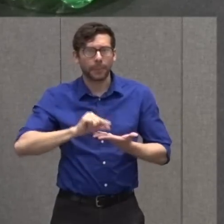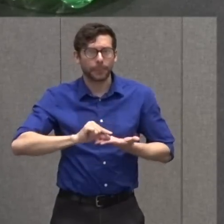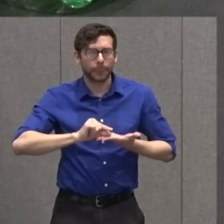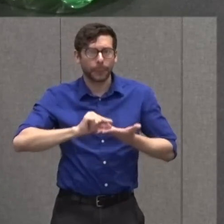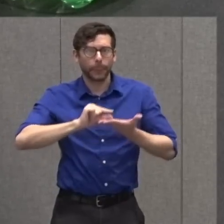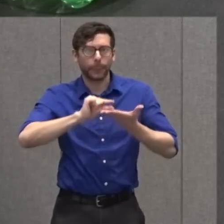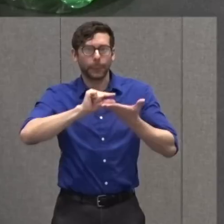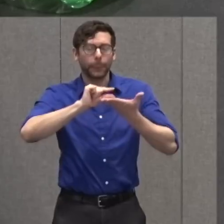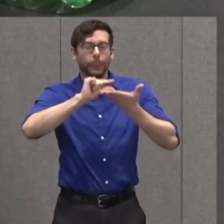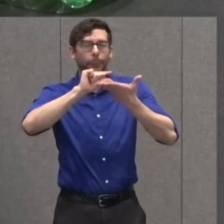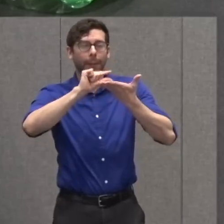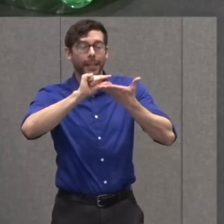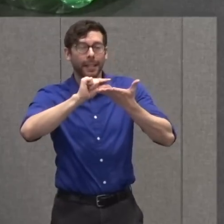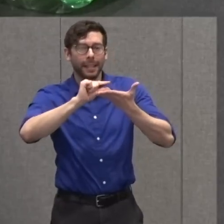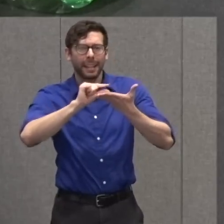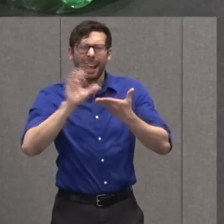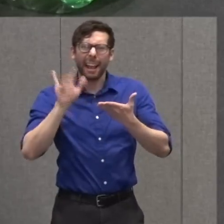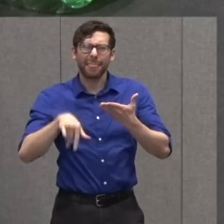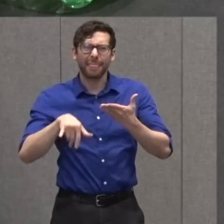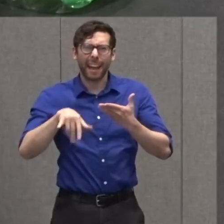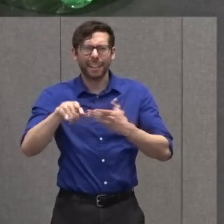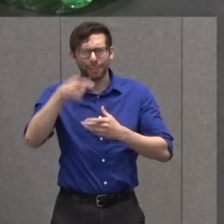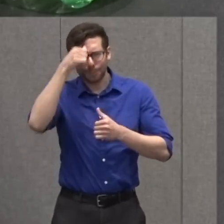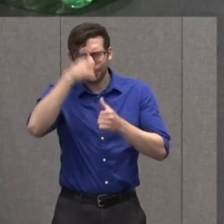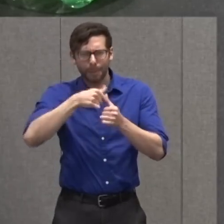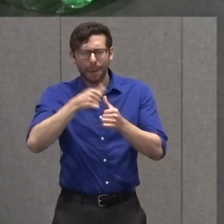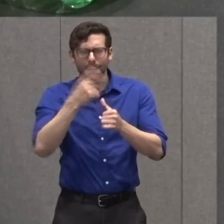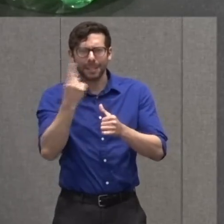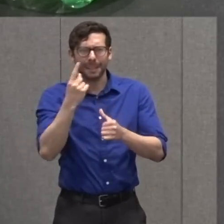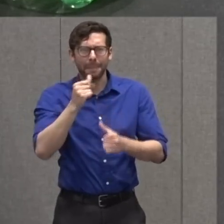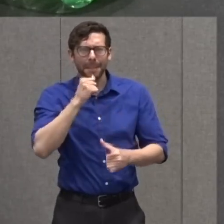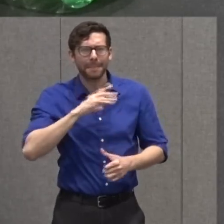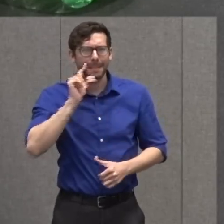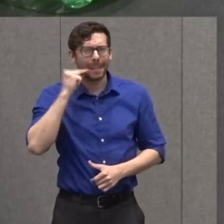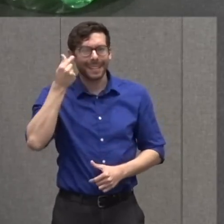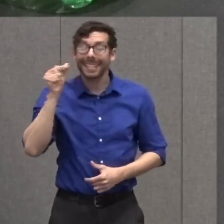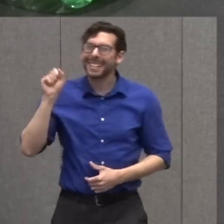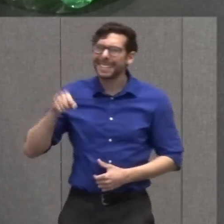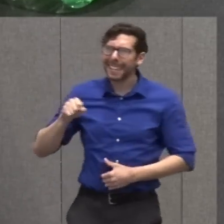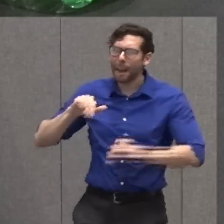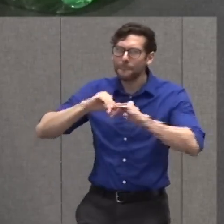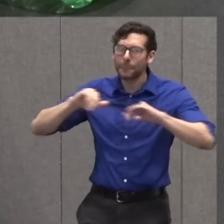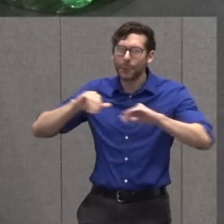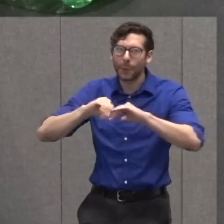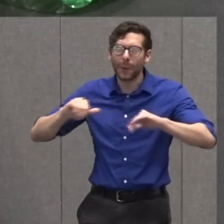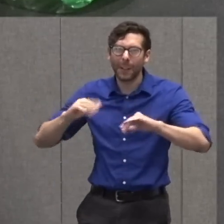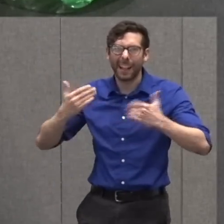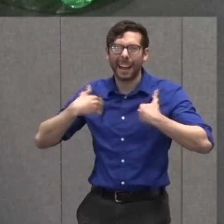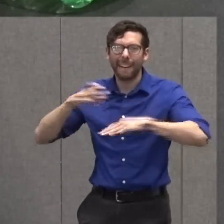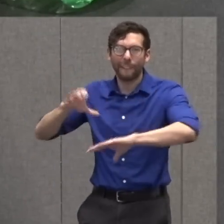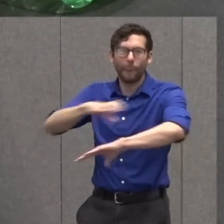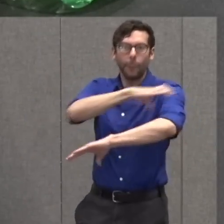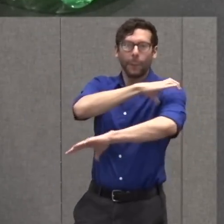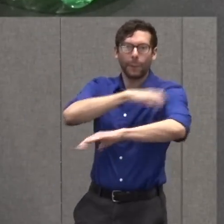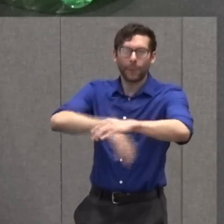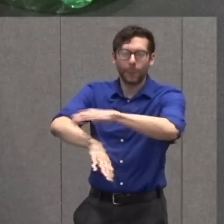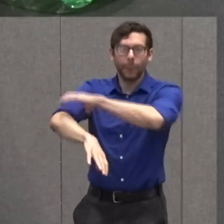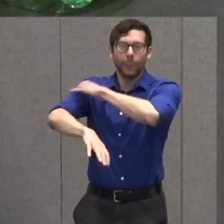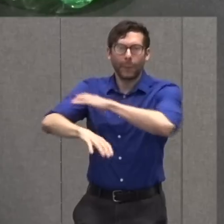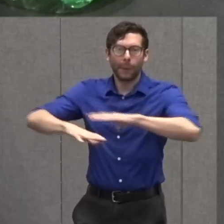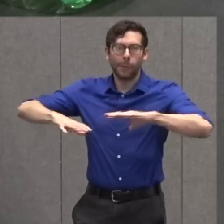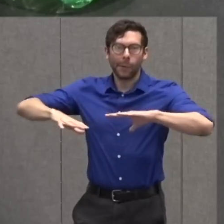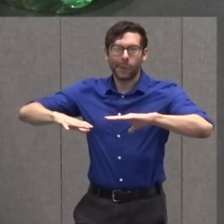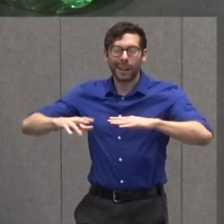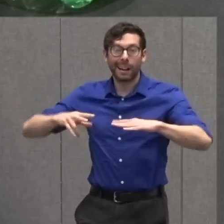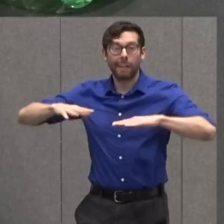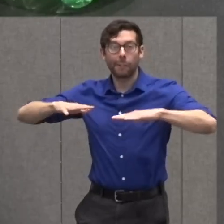Yeah. floaties on. And you have your floaties. If you don't have your floaties on, you bob up and down, Yes, right? exactly. You bob up and down to get air. Yes. Well, think about that. When you're in the